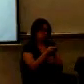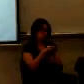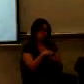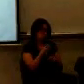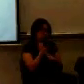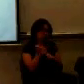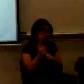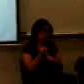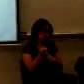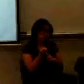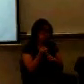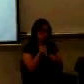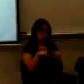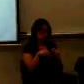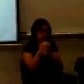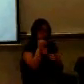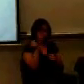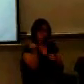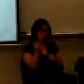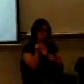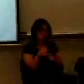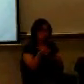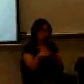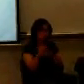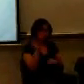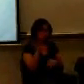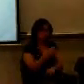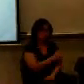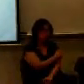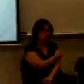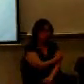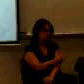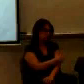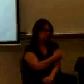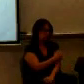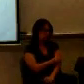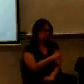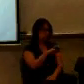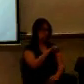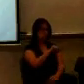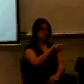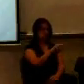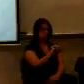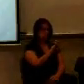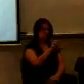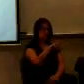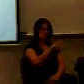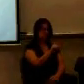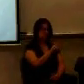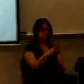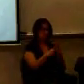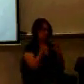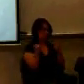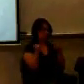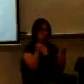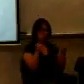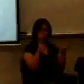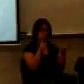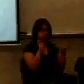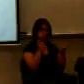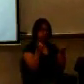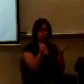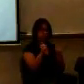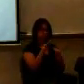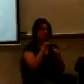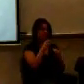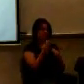environment. So that's another reason, cyanobacteria, extremely dominant because of their ability to fix nitrogen, because of their